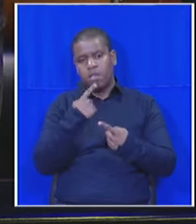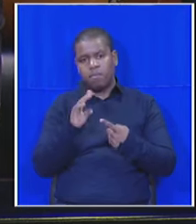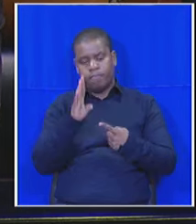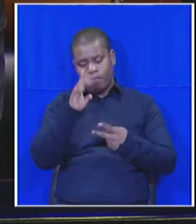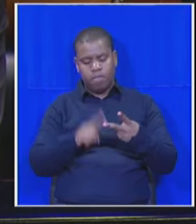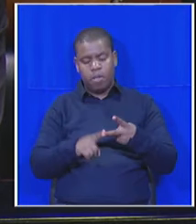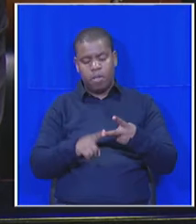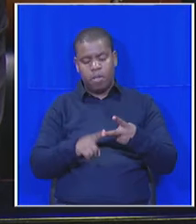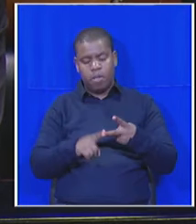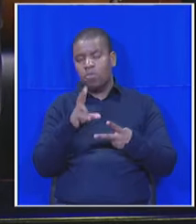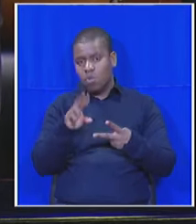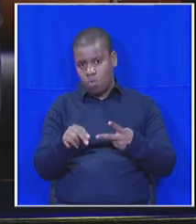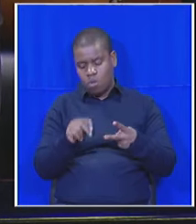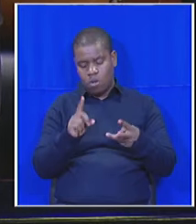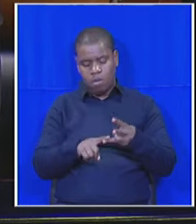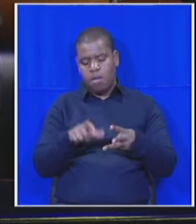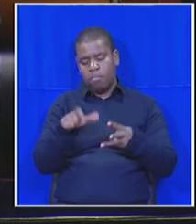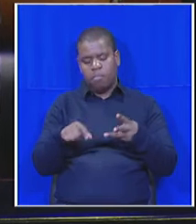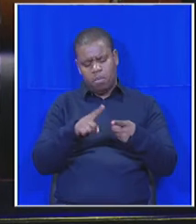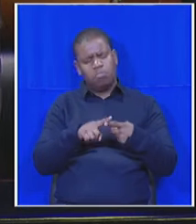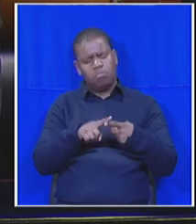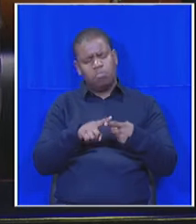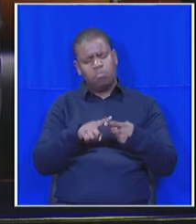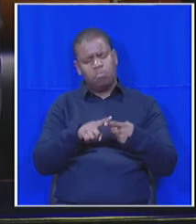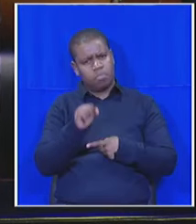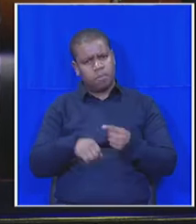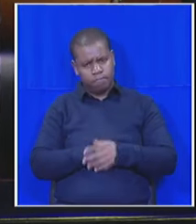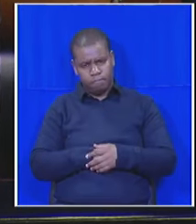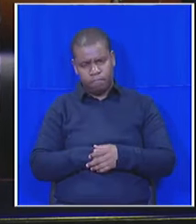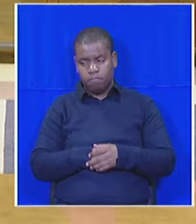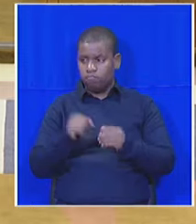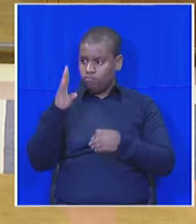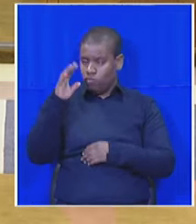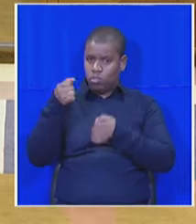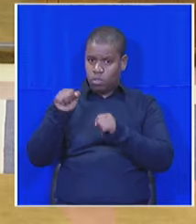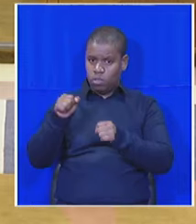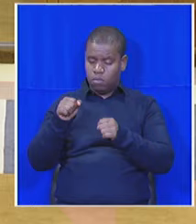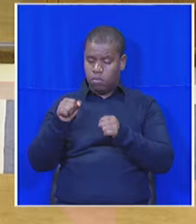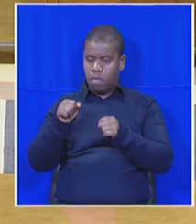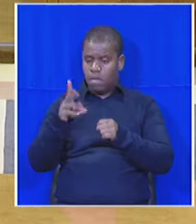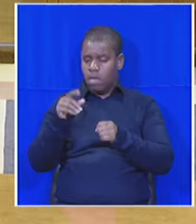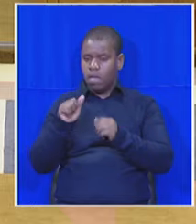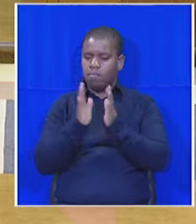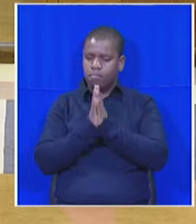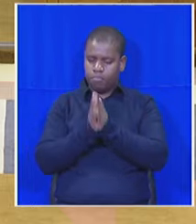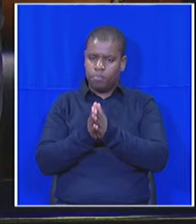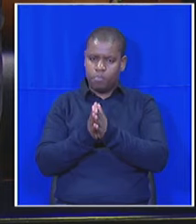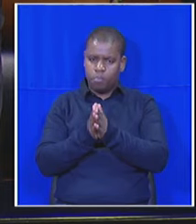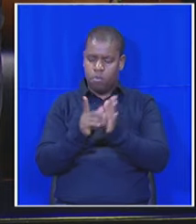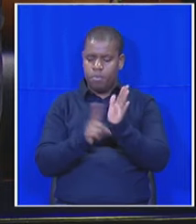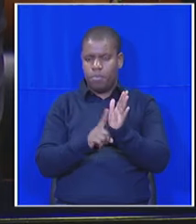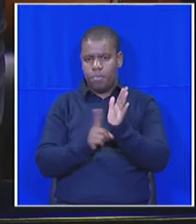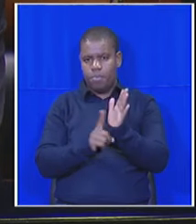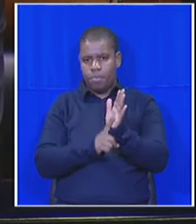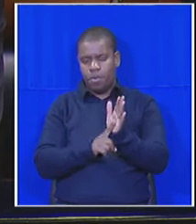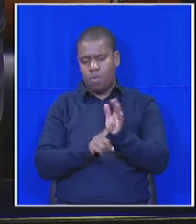those against will say no. I think the ayes have it. Chairperson, the DA calls for division. A division having been called for, the bells